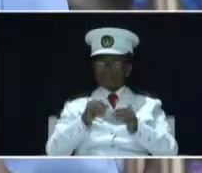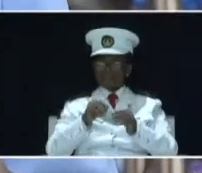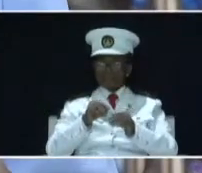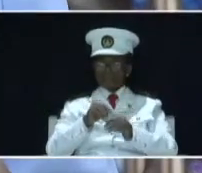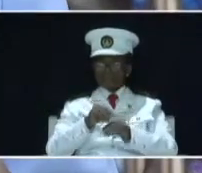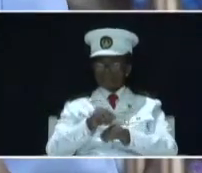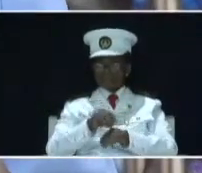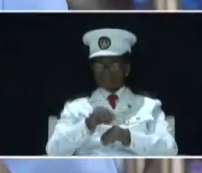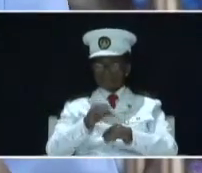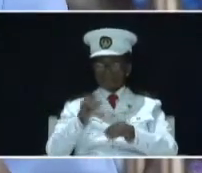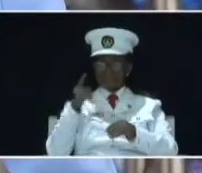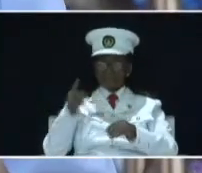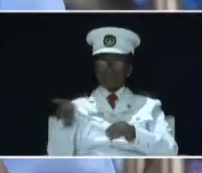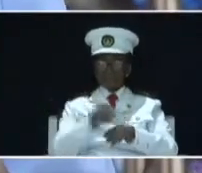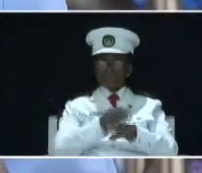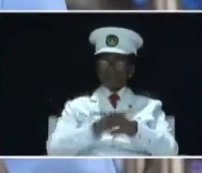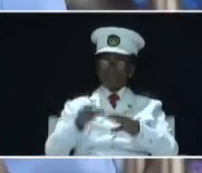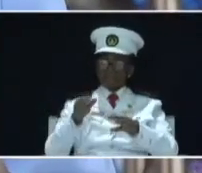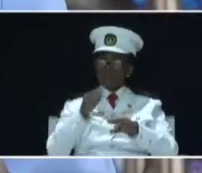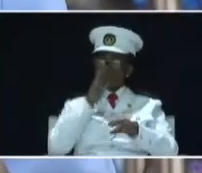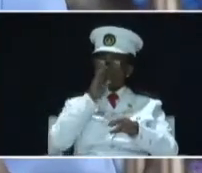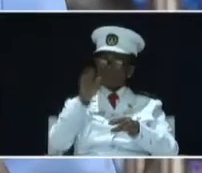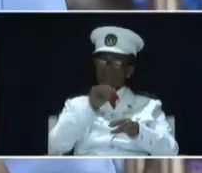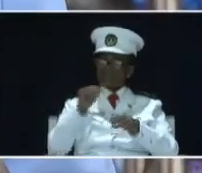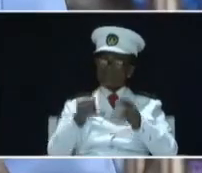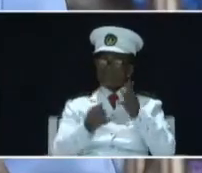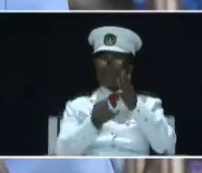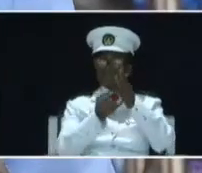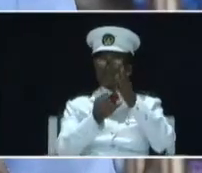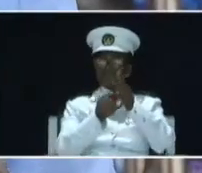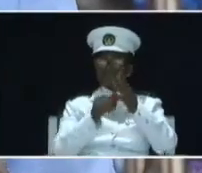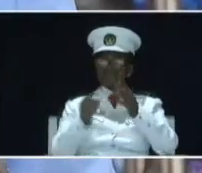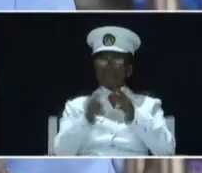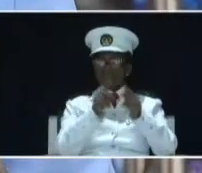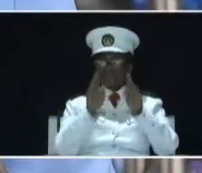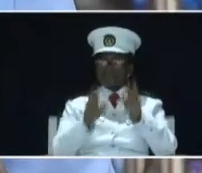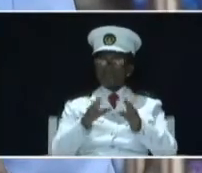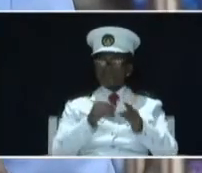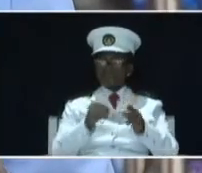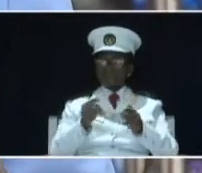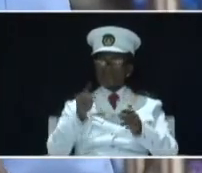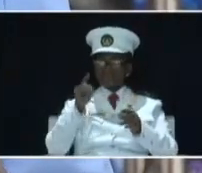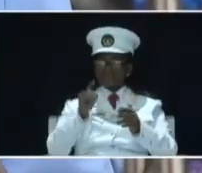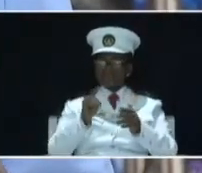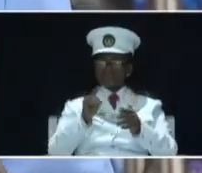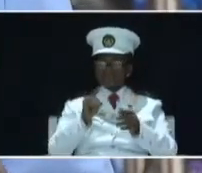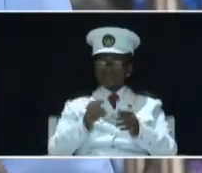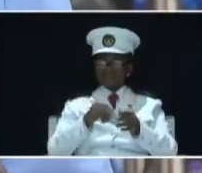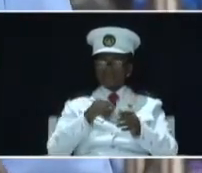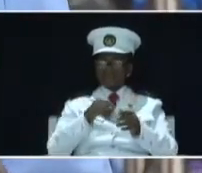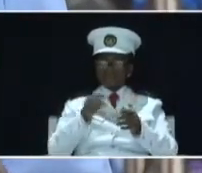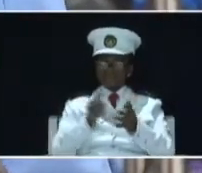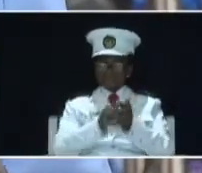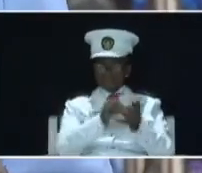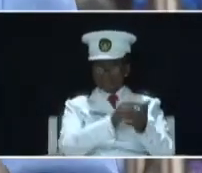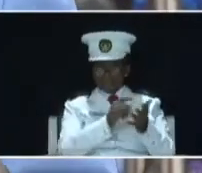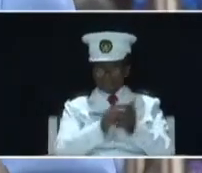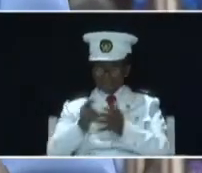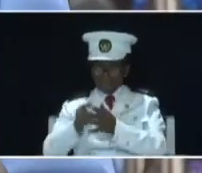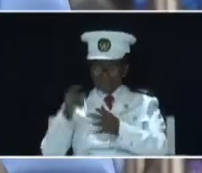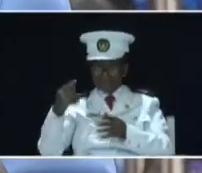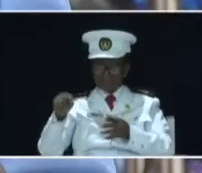You cannot be a junior partner and dictate to the senior partner. It's